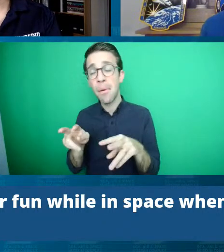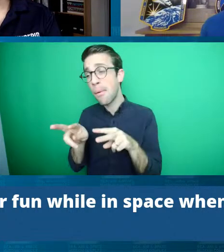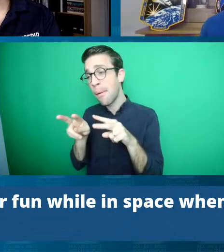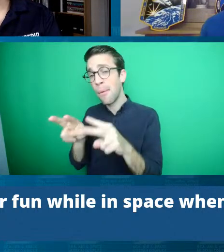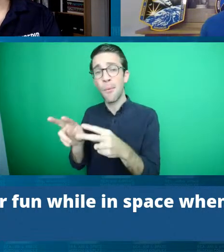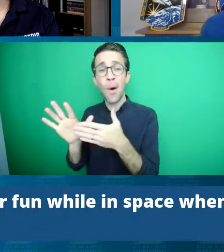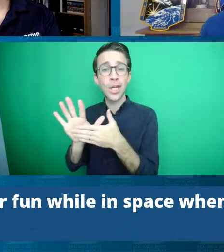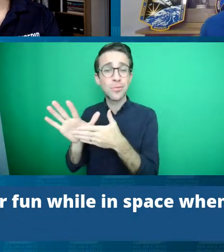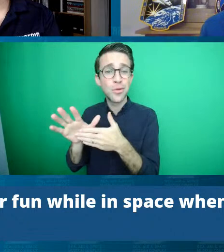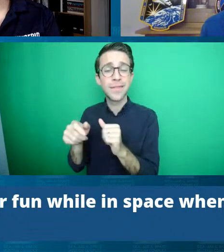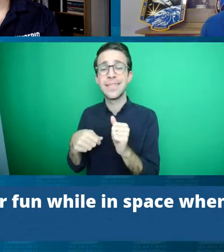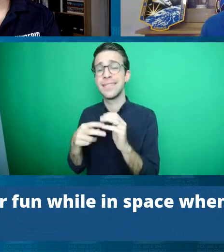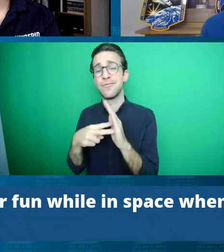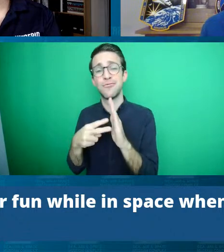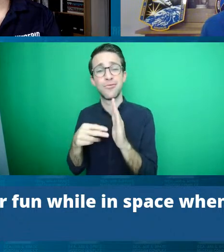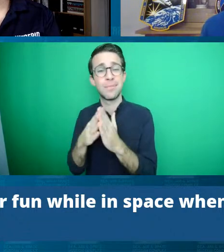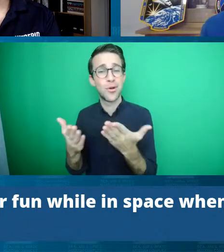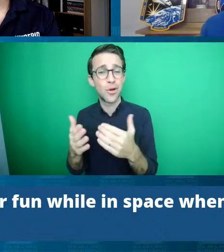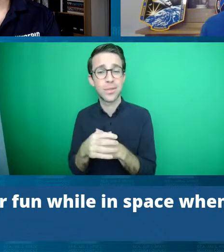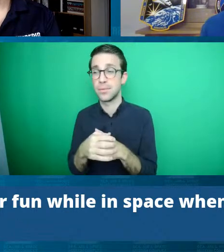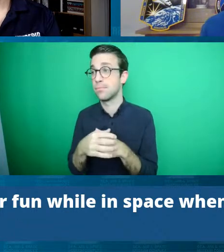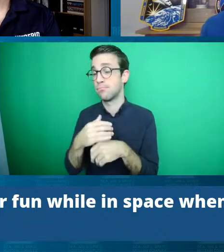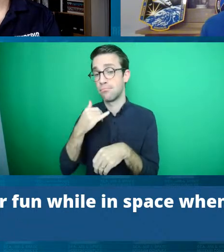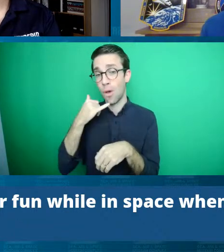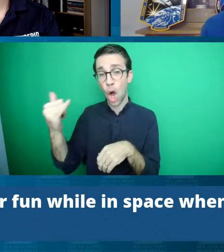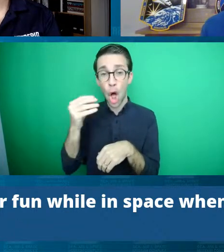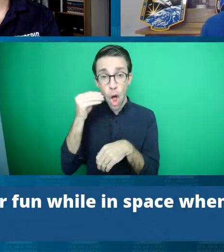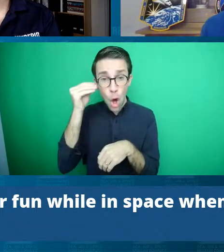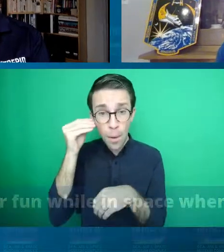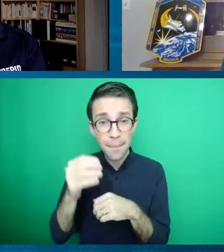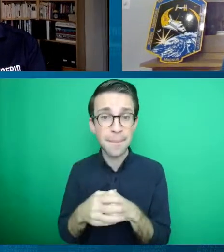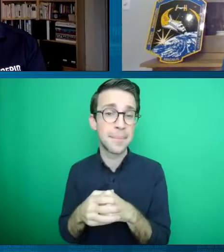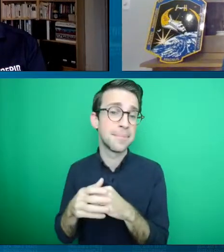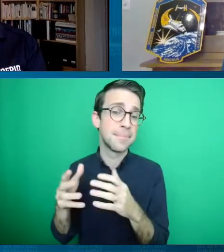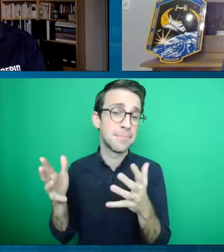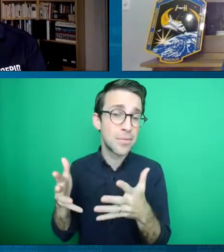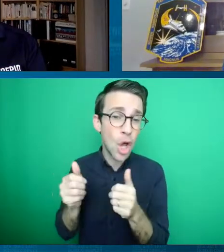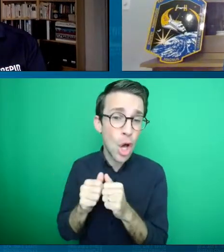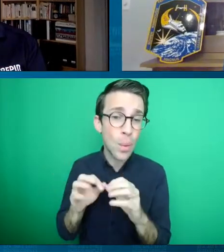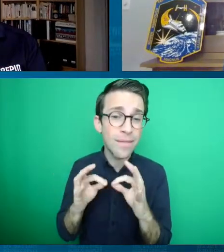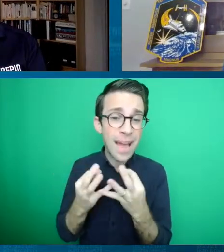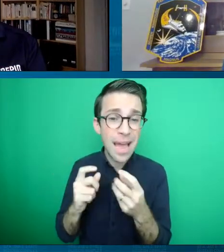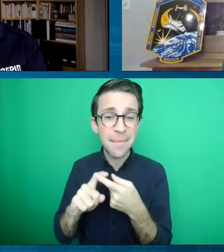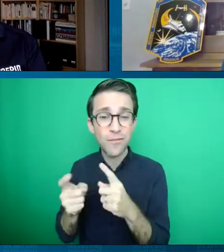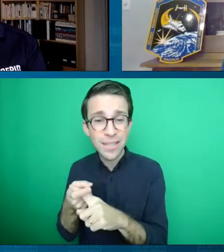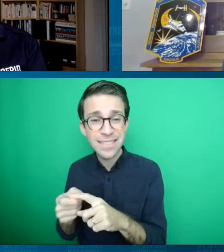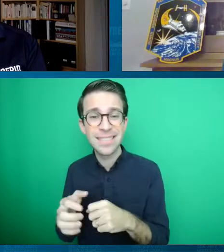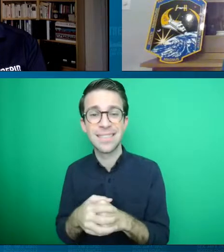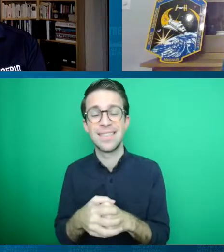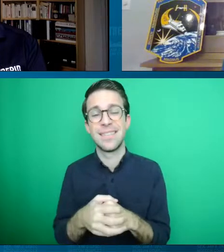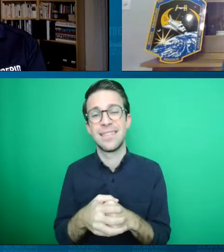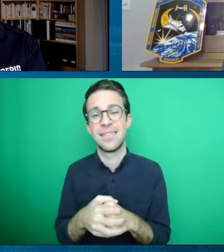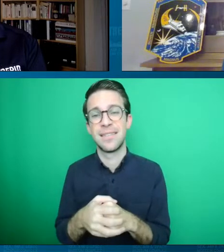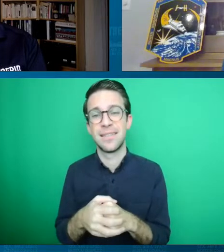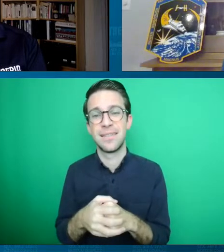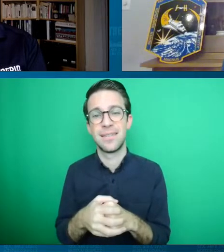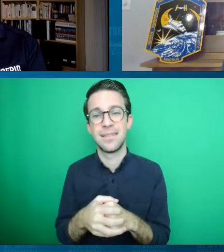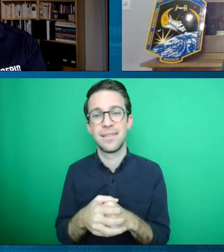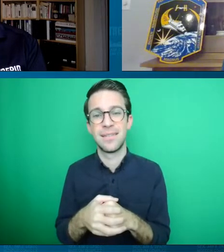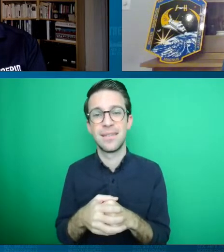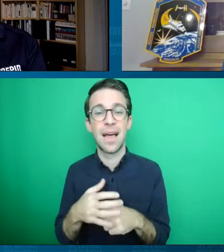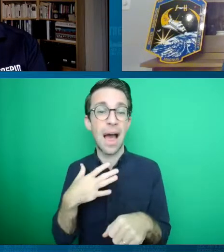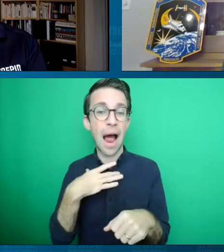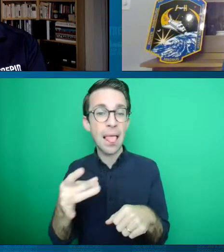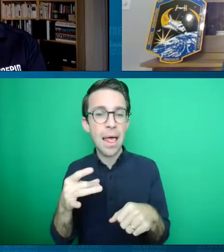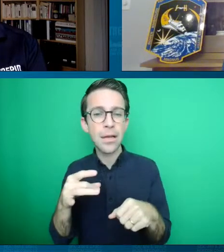and you can always call home and talk. I kind of like to explore the station itself